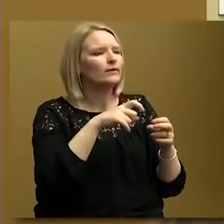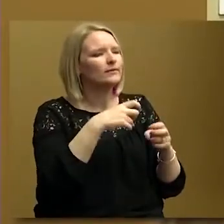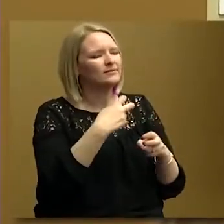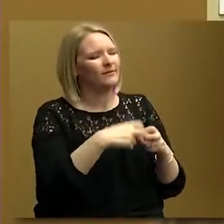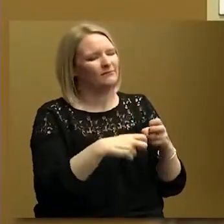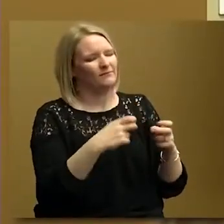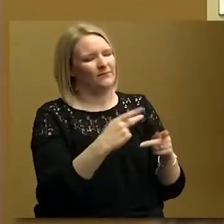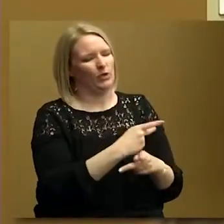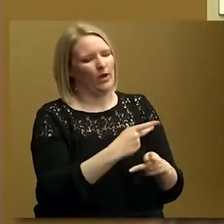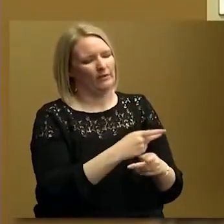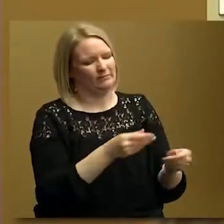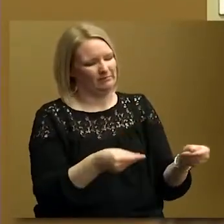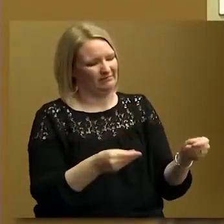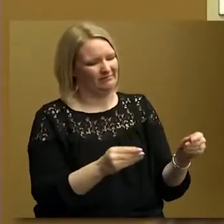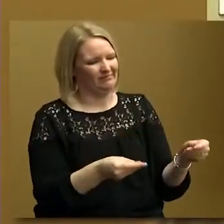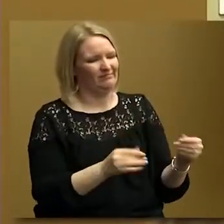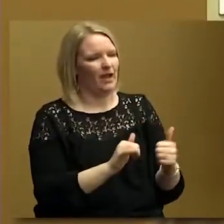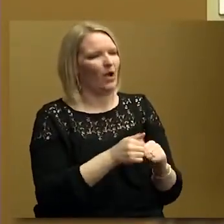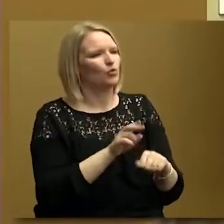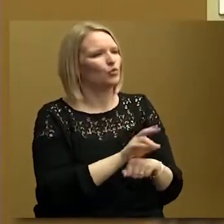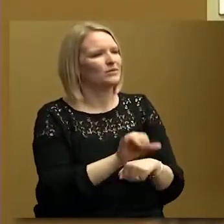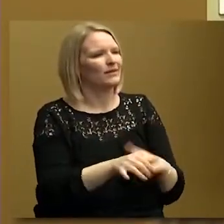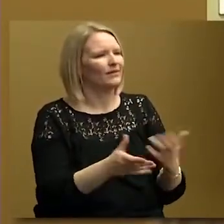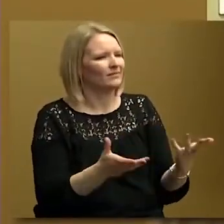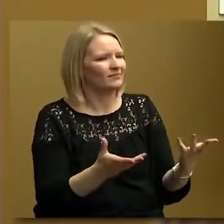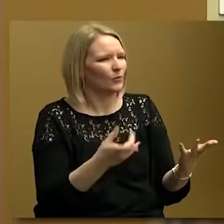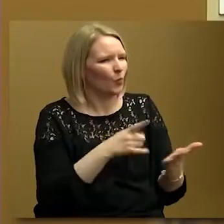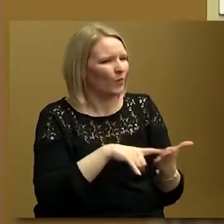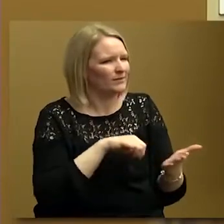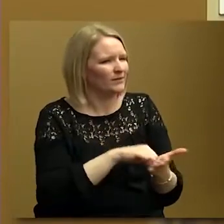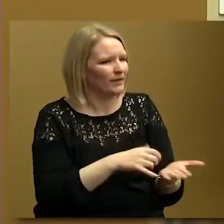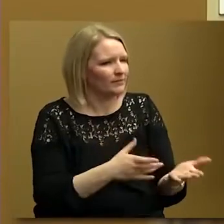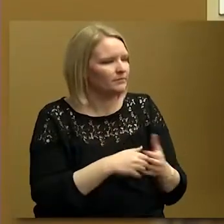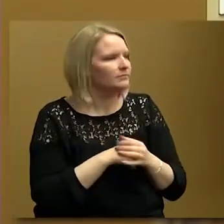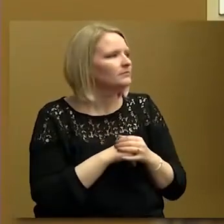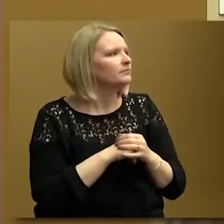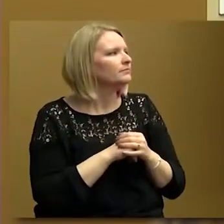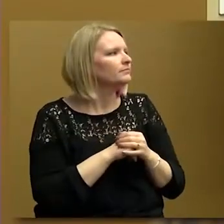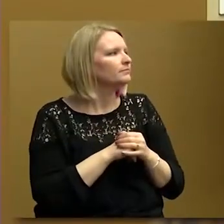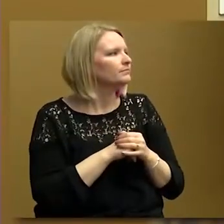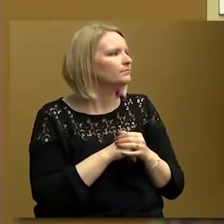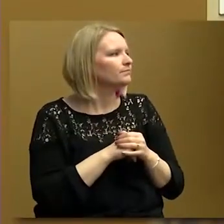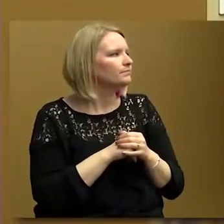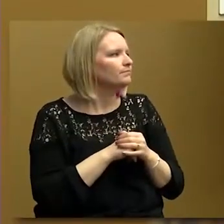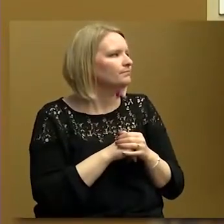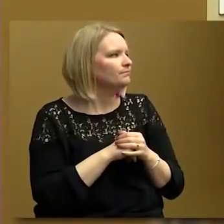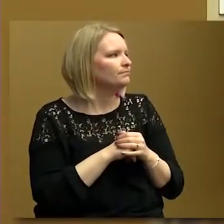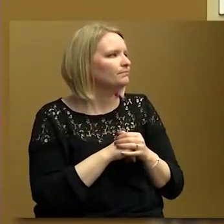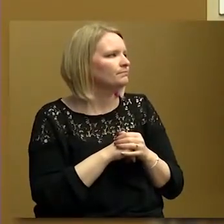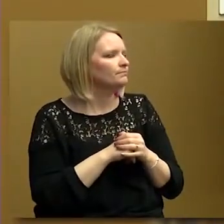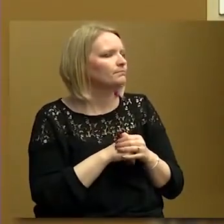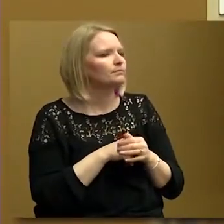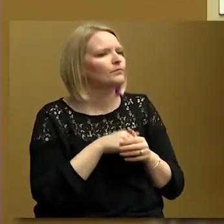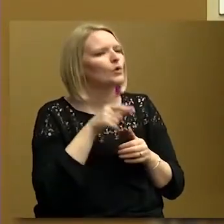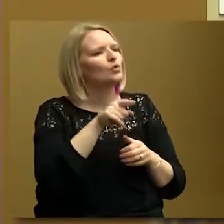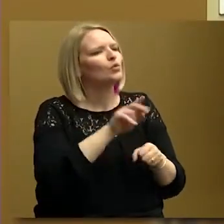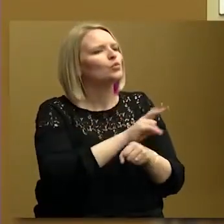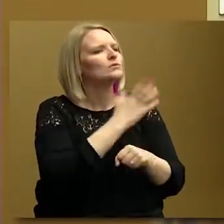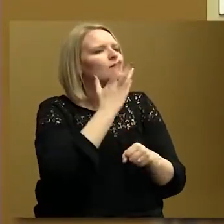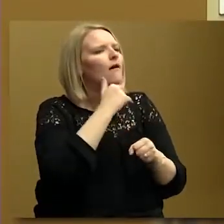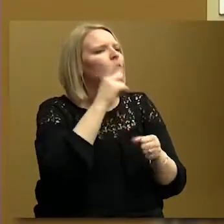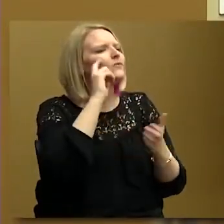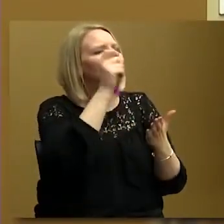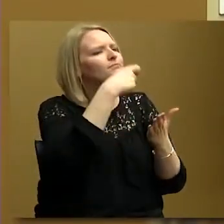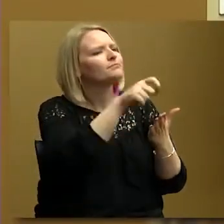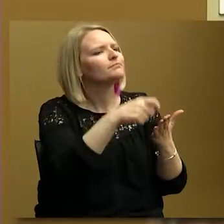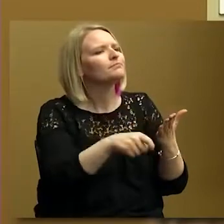figure out how do you use this anyway? What is this? And then you color-coded your own system. You made your own